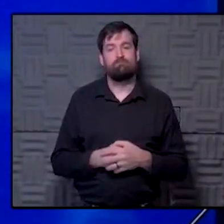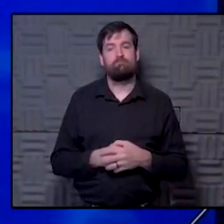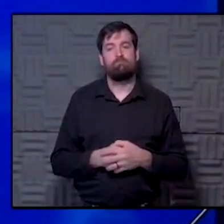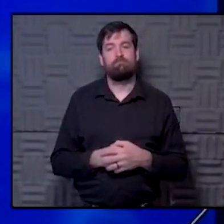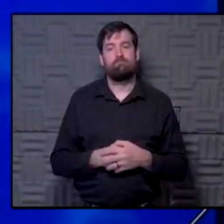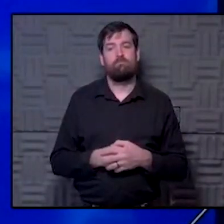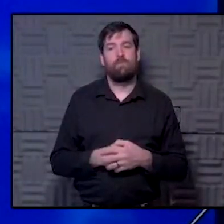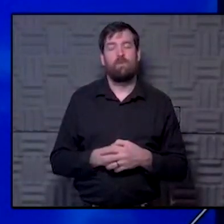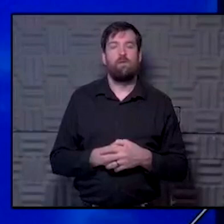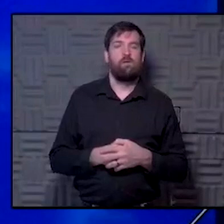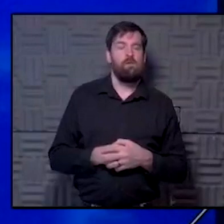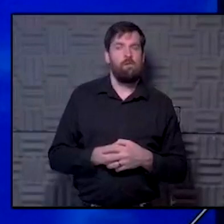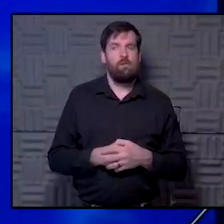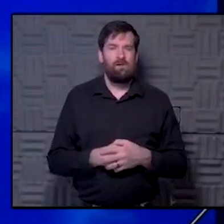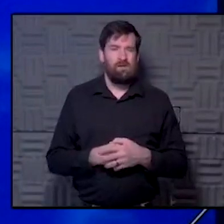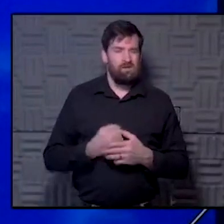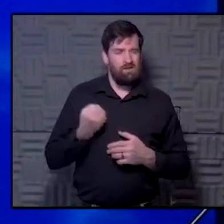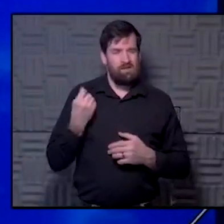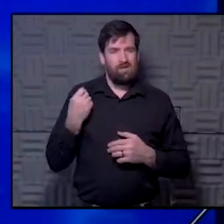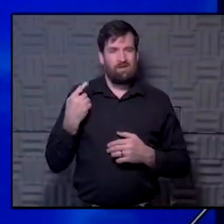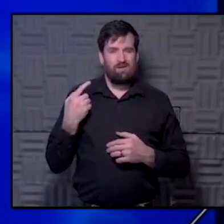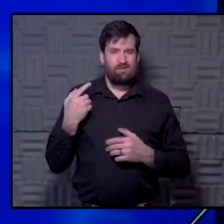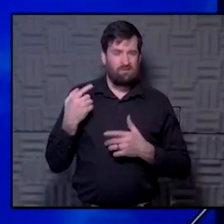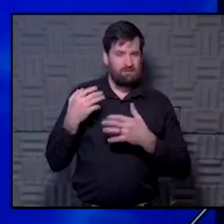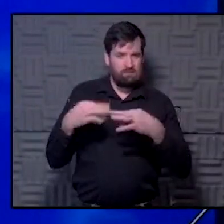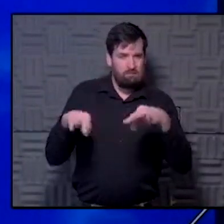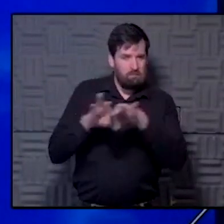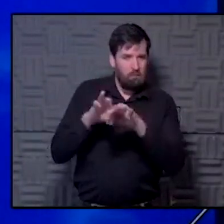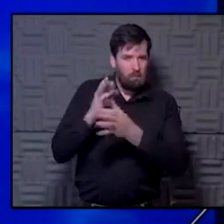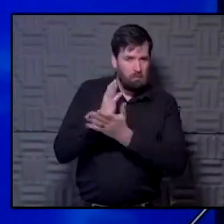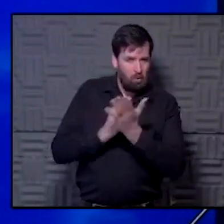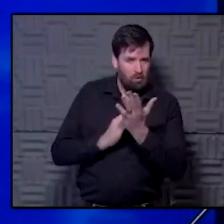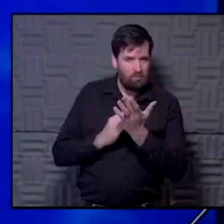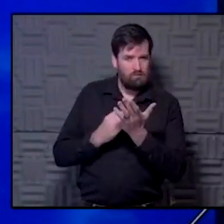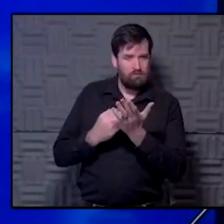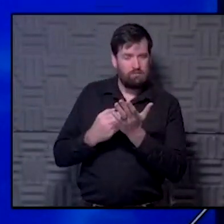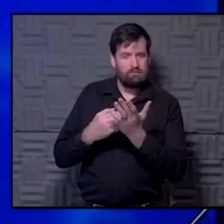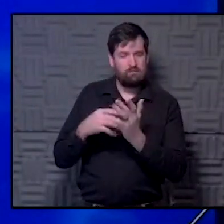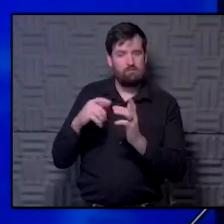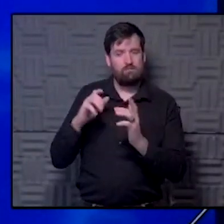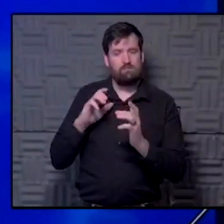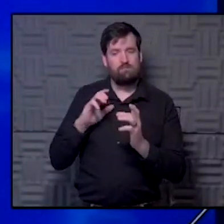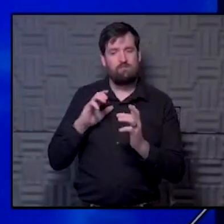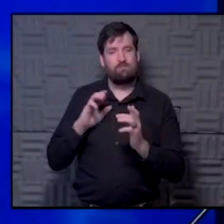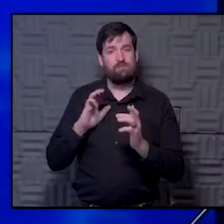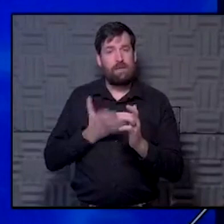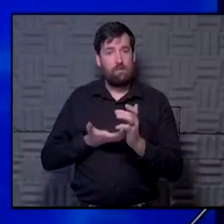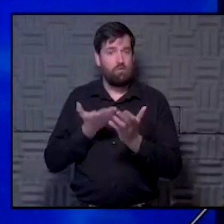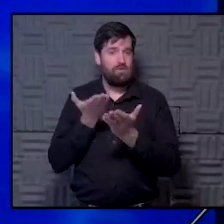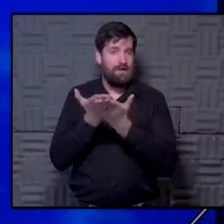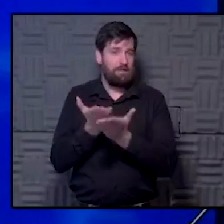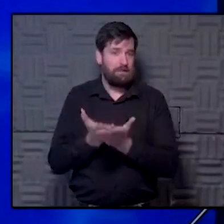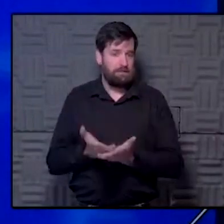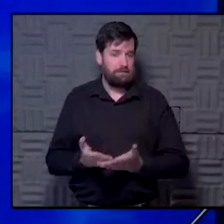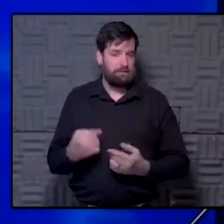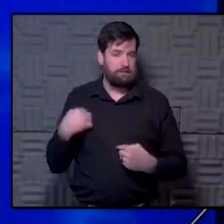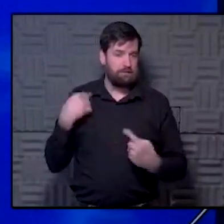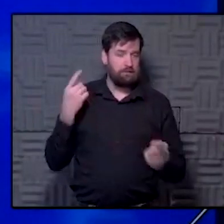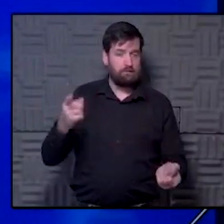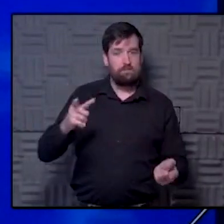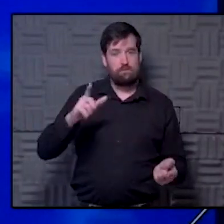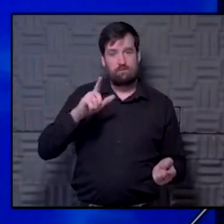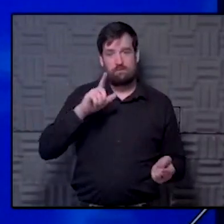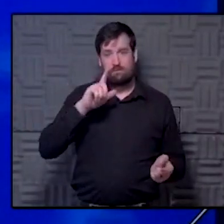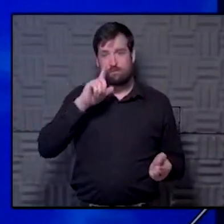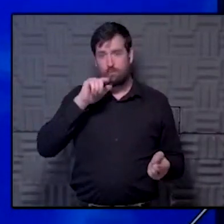The sort of crux of this conversation is the evidence that we have to date about who is